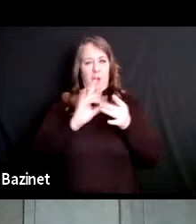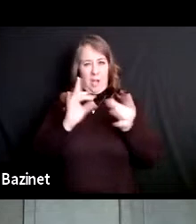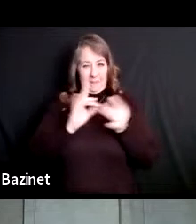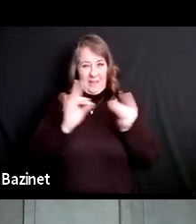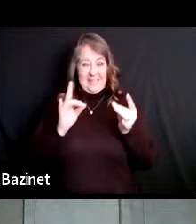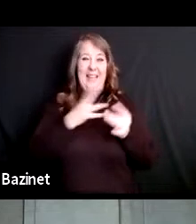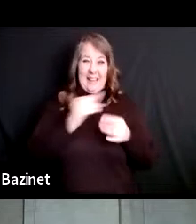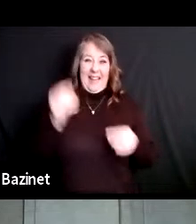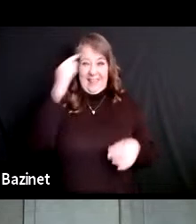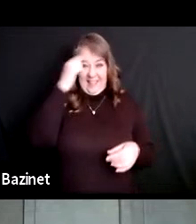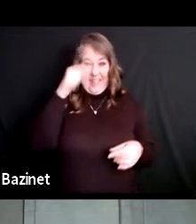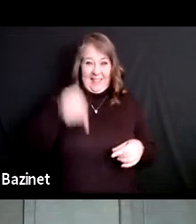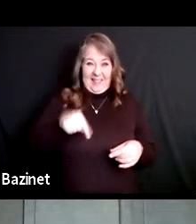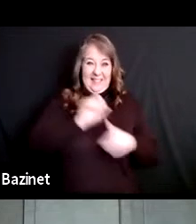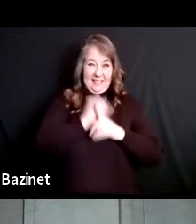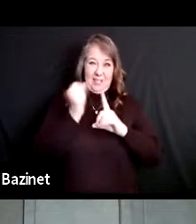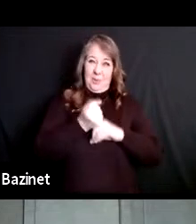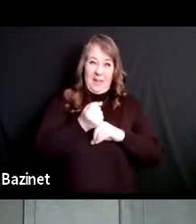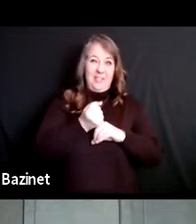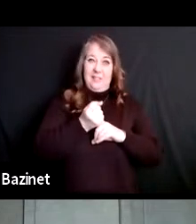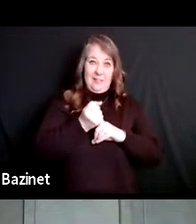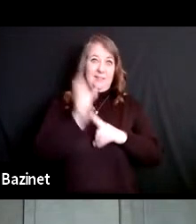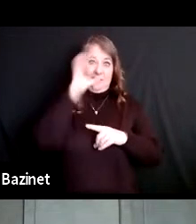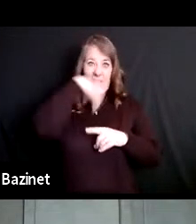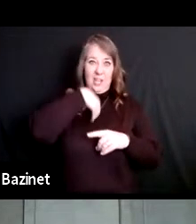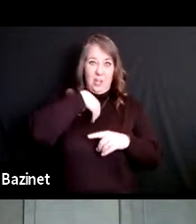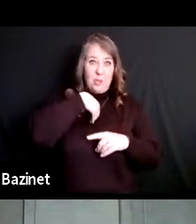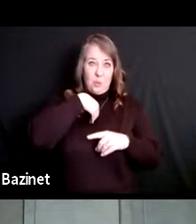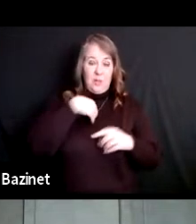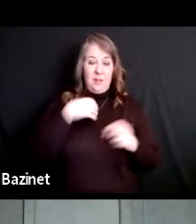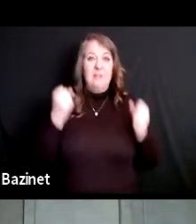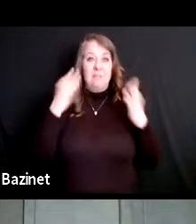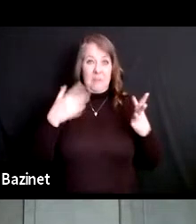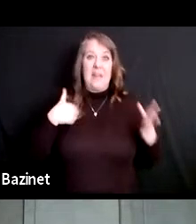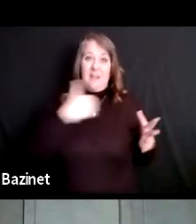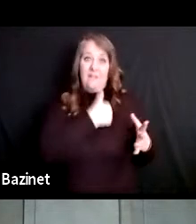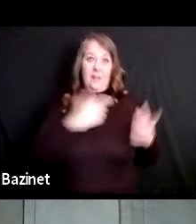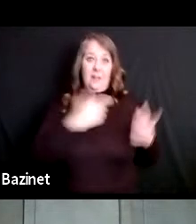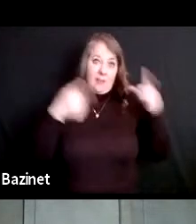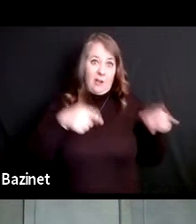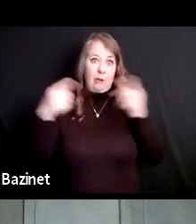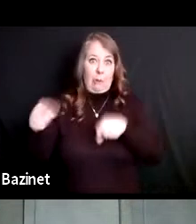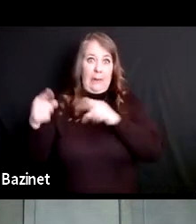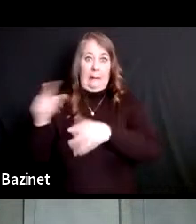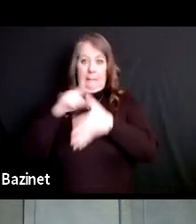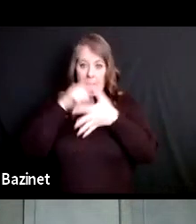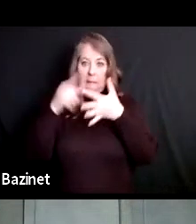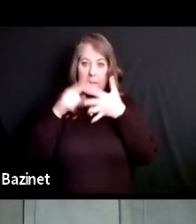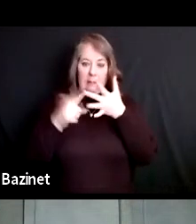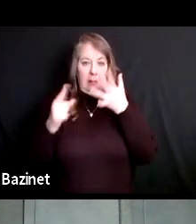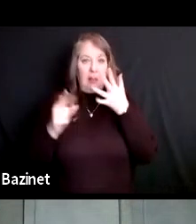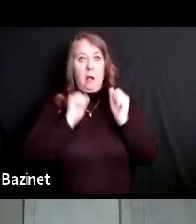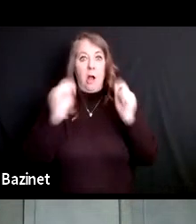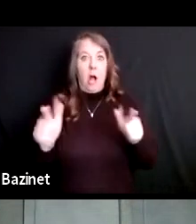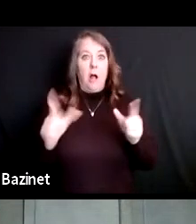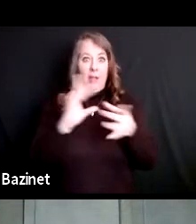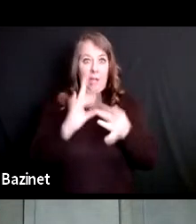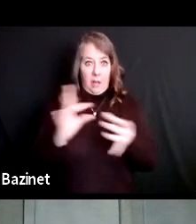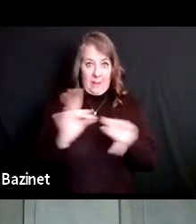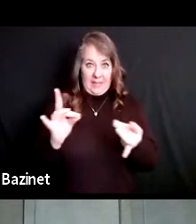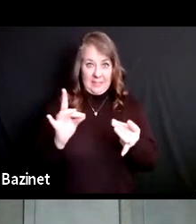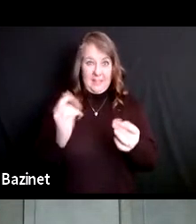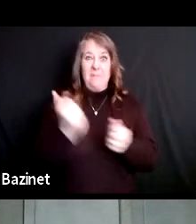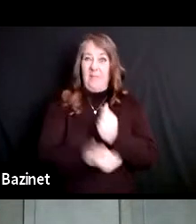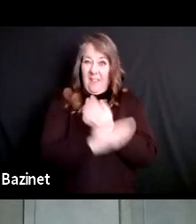such an unusual situation where a lot of us, I'm sure, can agree with what every single person said. So everything that everyone